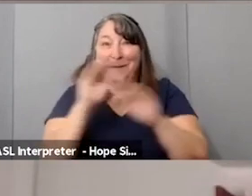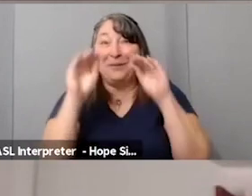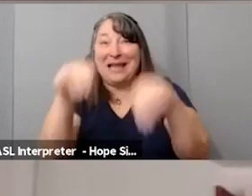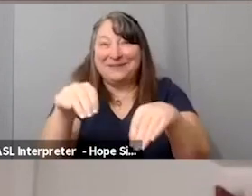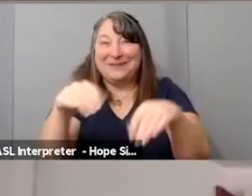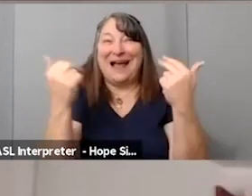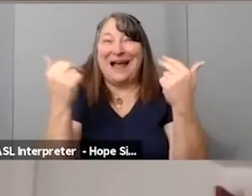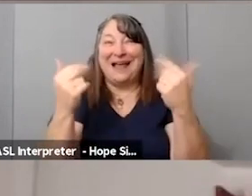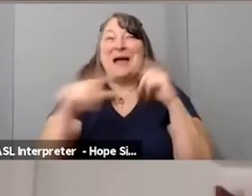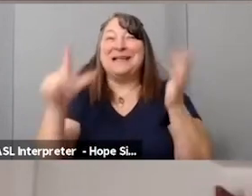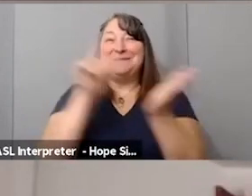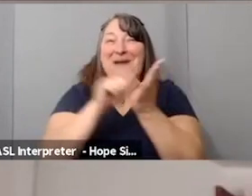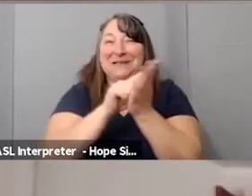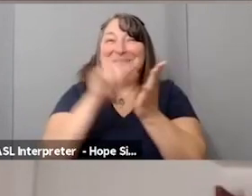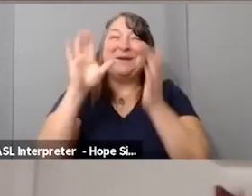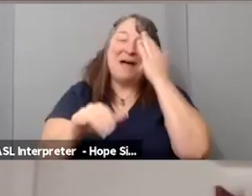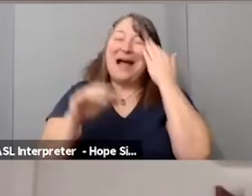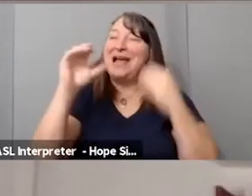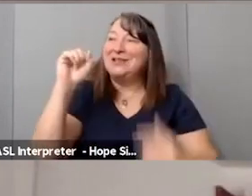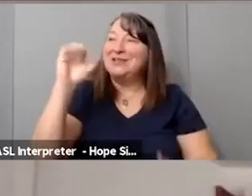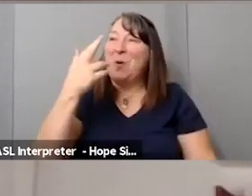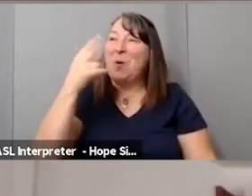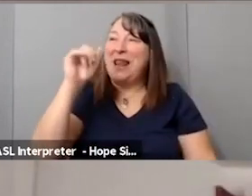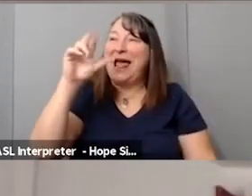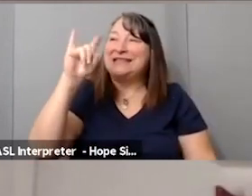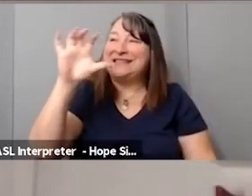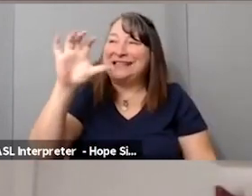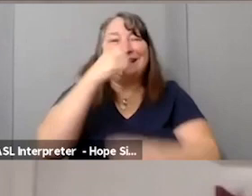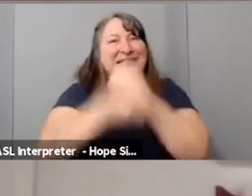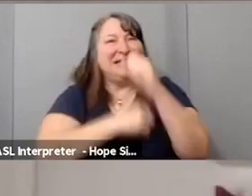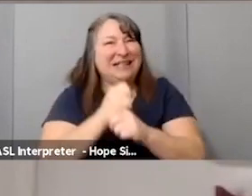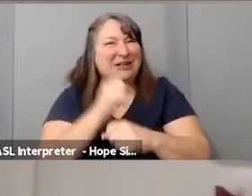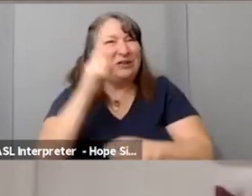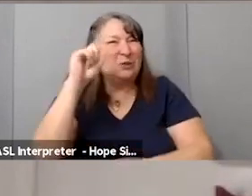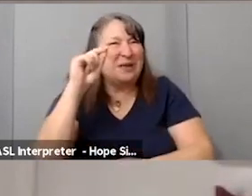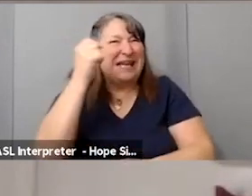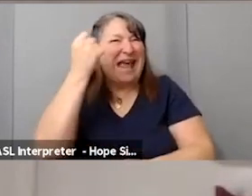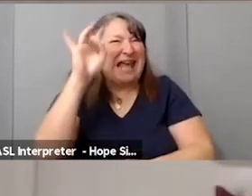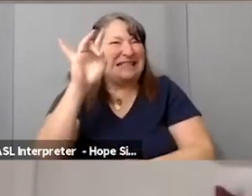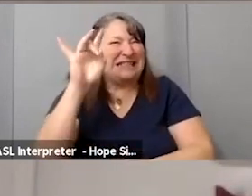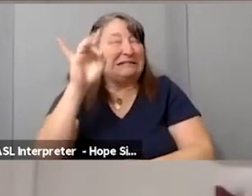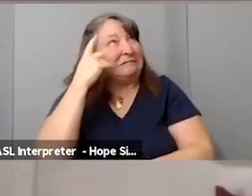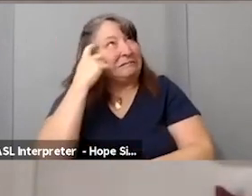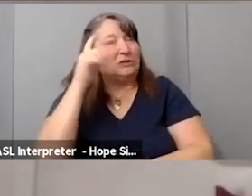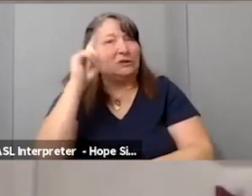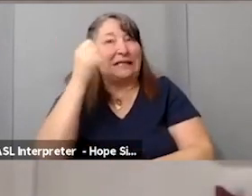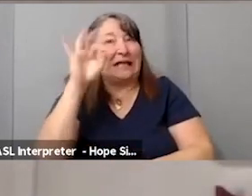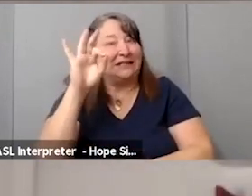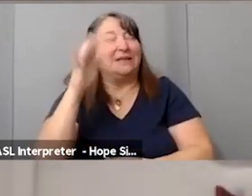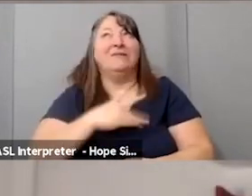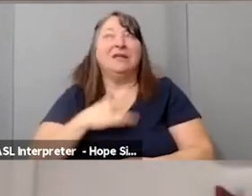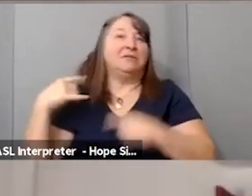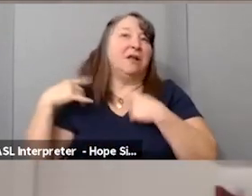published by Scholastic, and the book came out in 2018, I believe, or 19, I don't know. It feels like so long. This year has